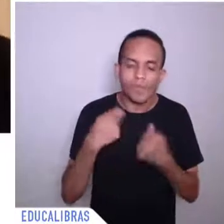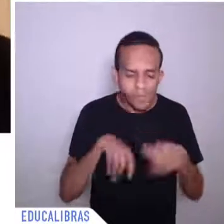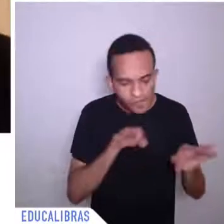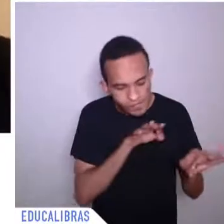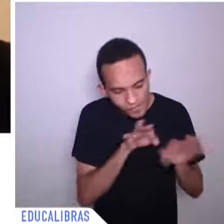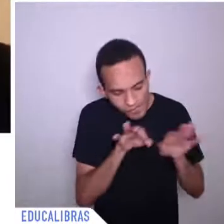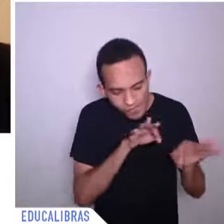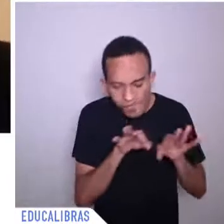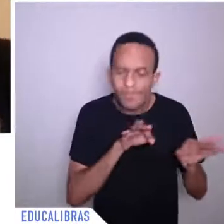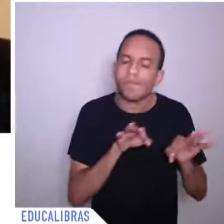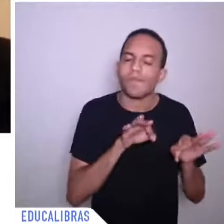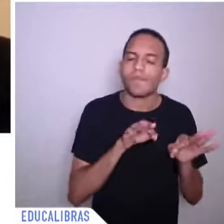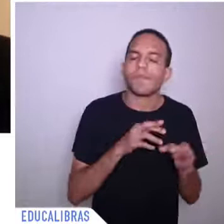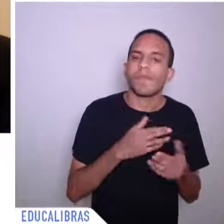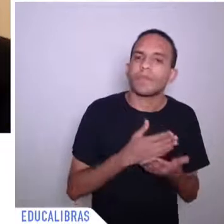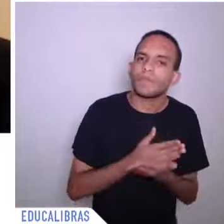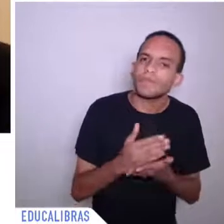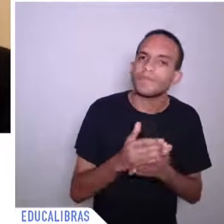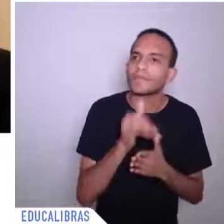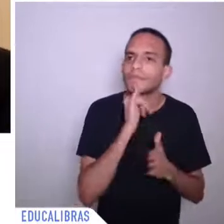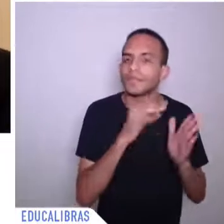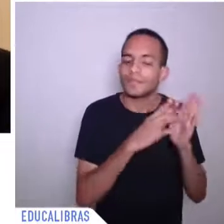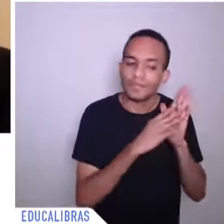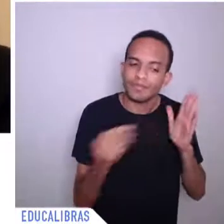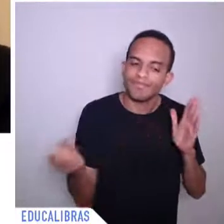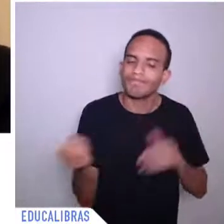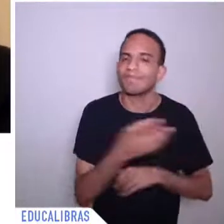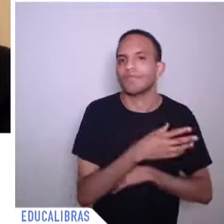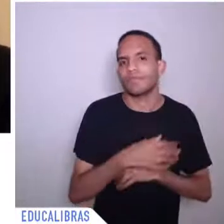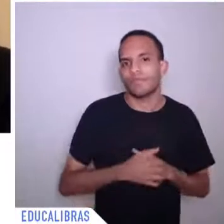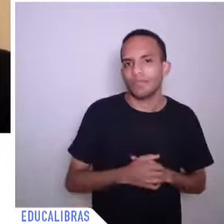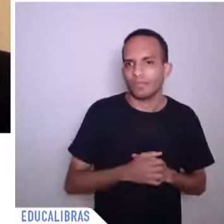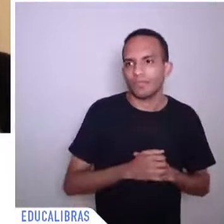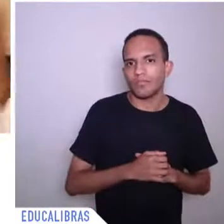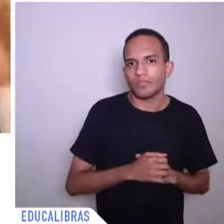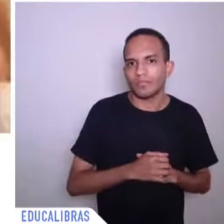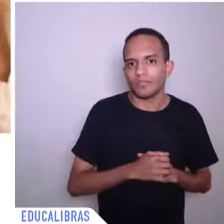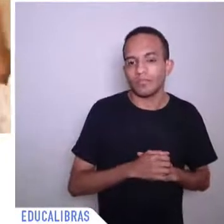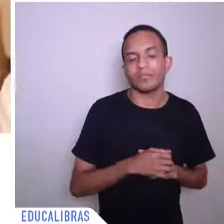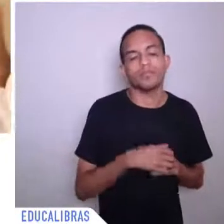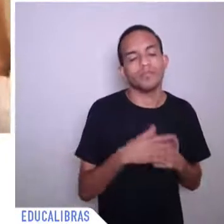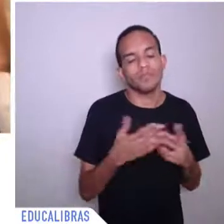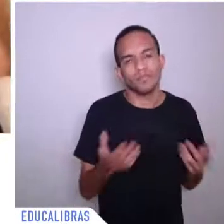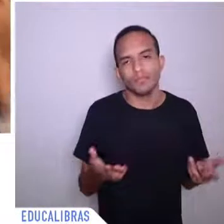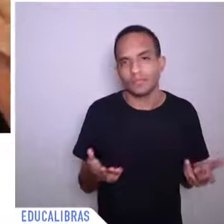to see and to point what has to be corrected,